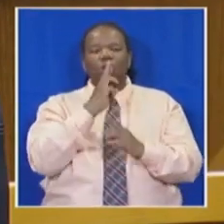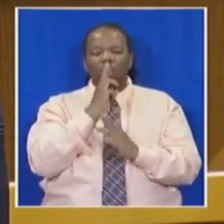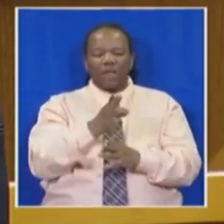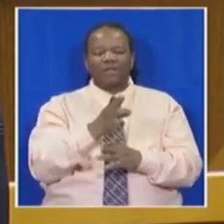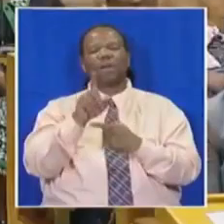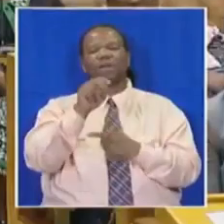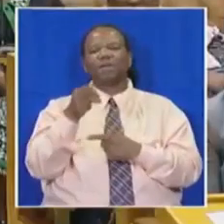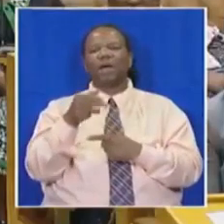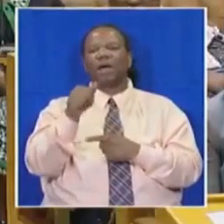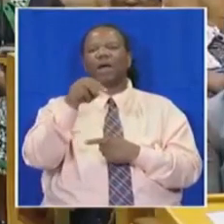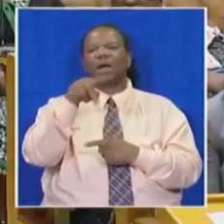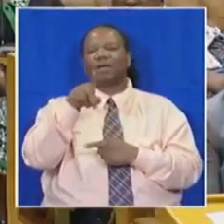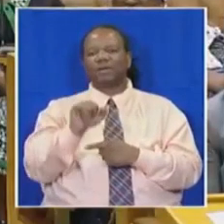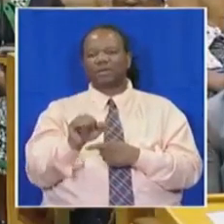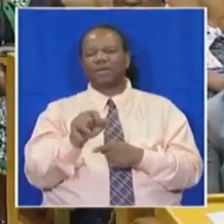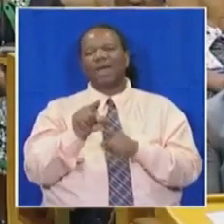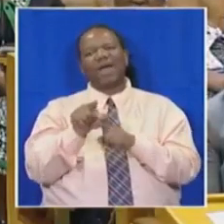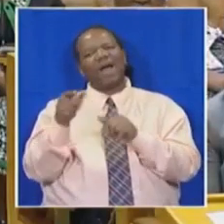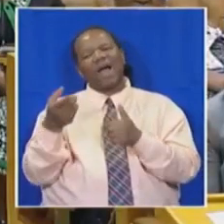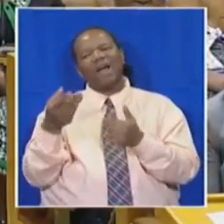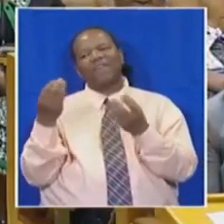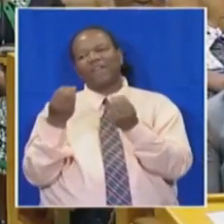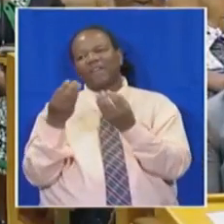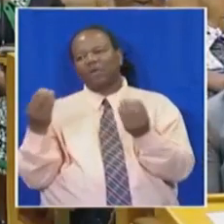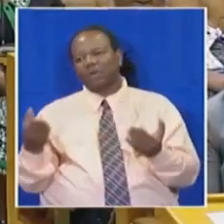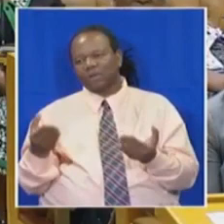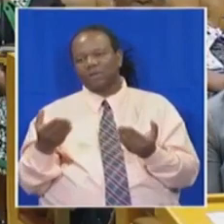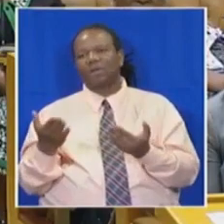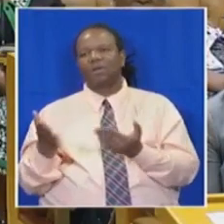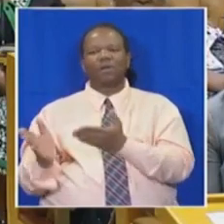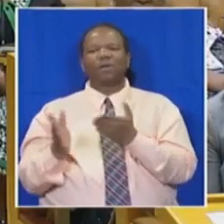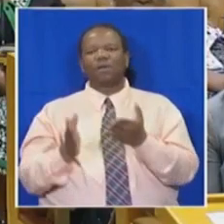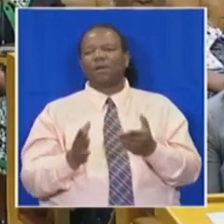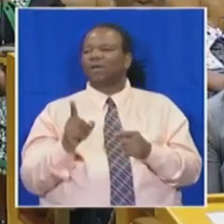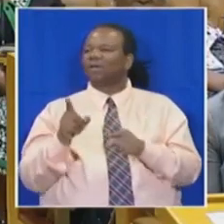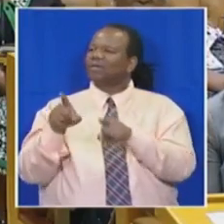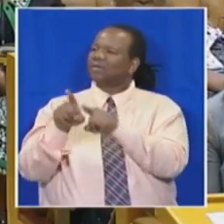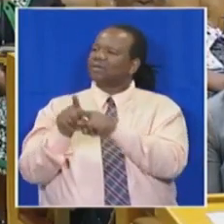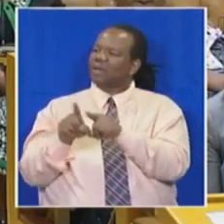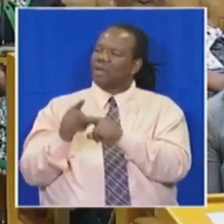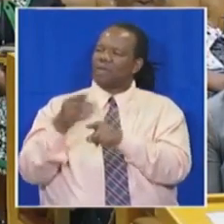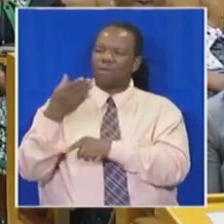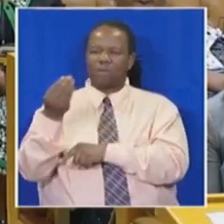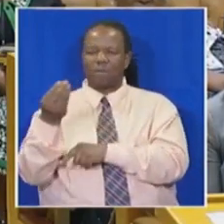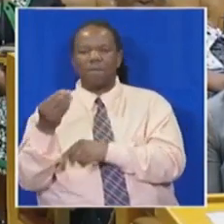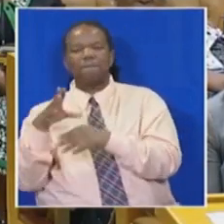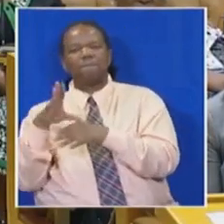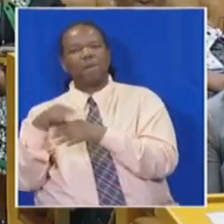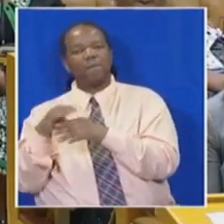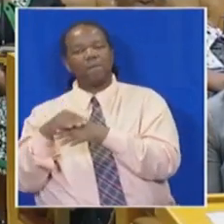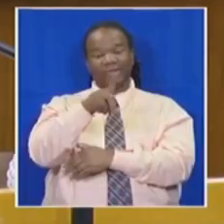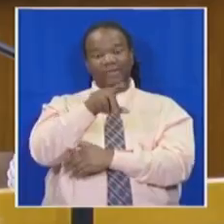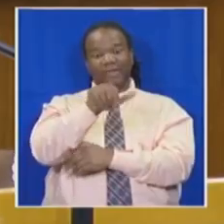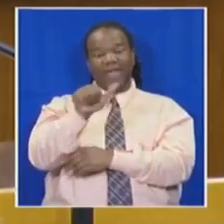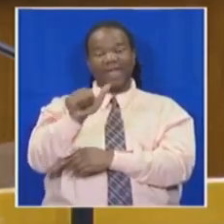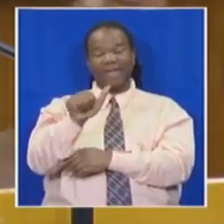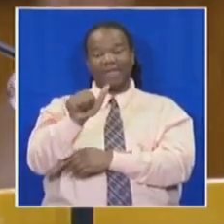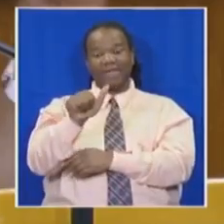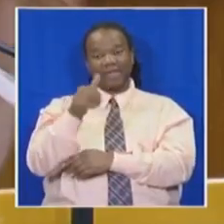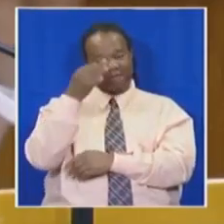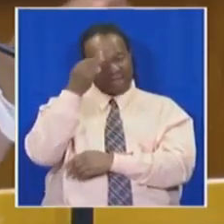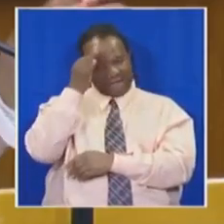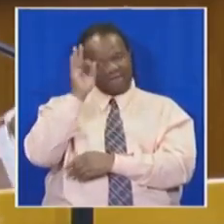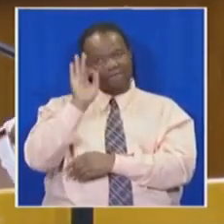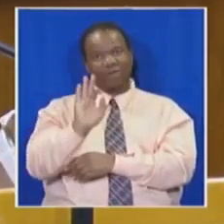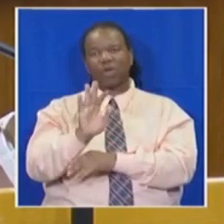Uthandiwe's cousin in the Western Cape has had it a little easier. Under the dear Western Cape government, no Western